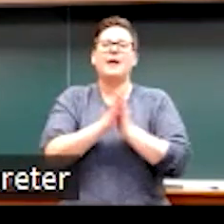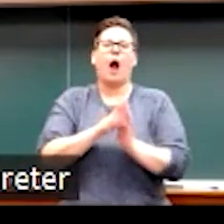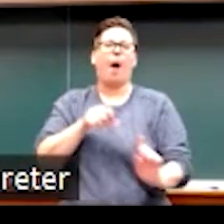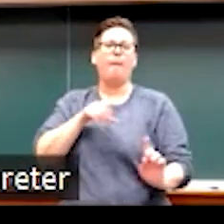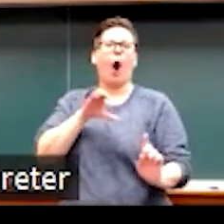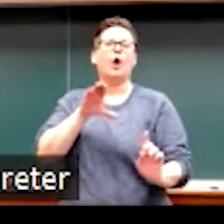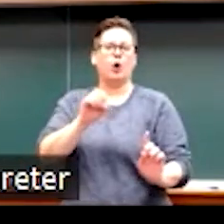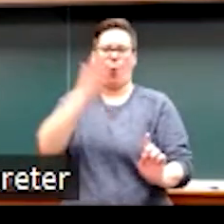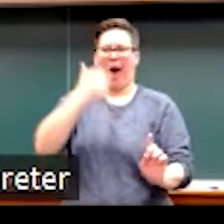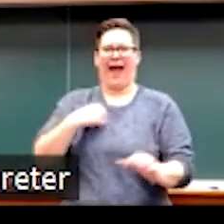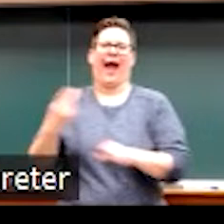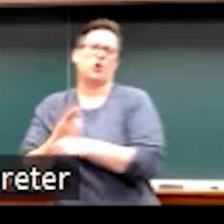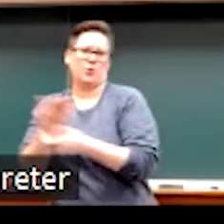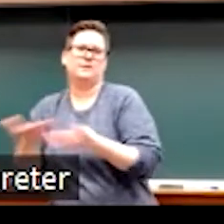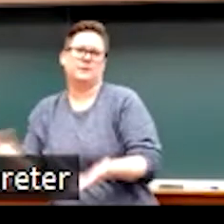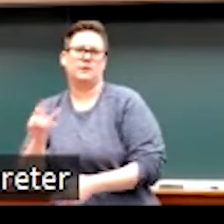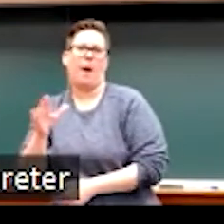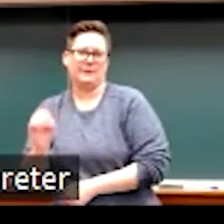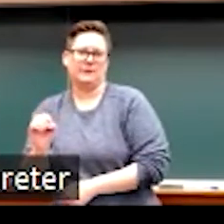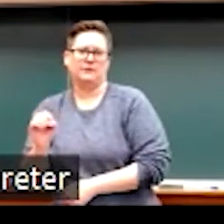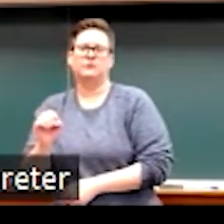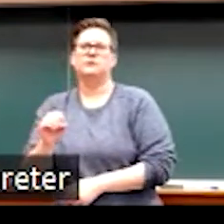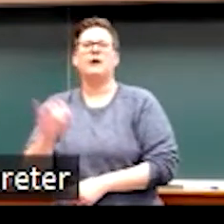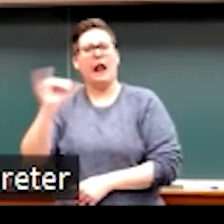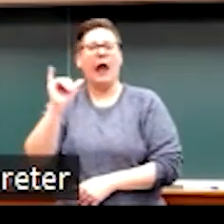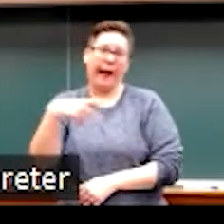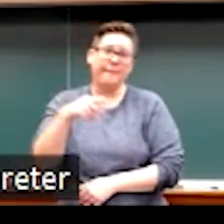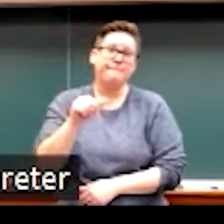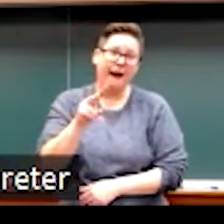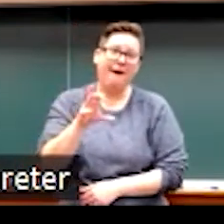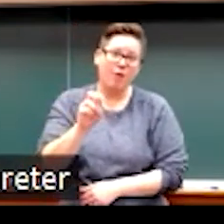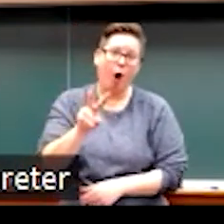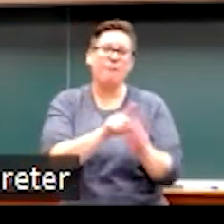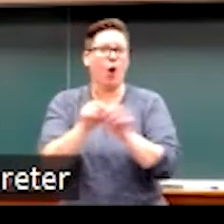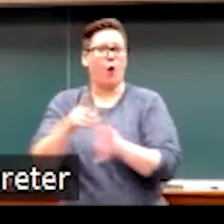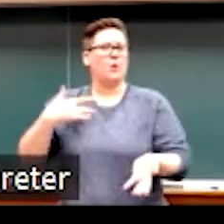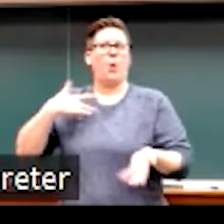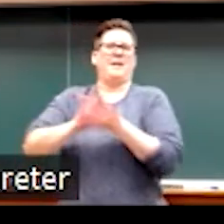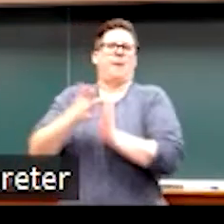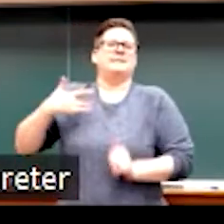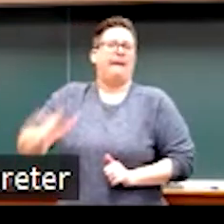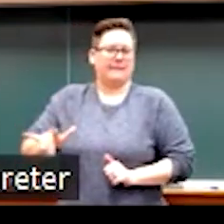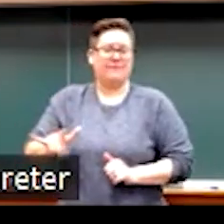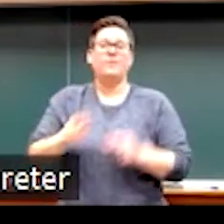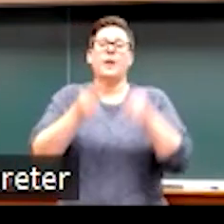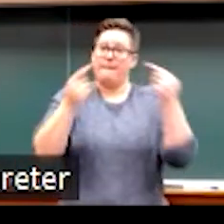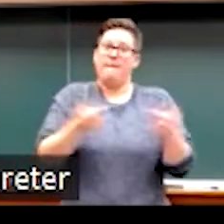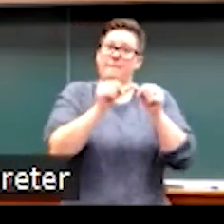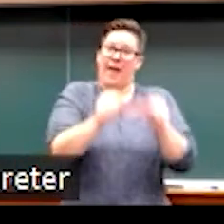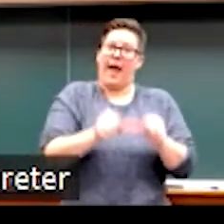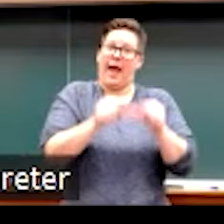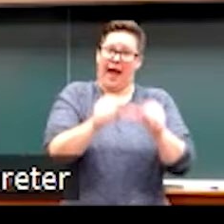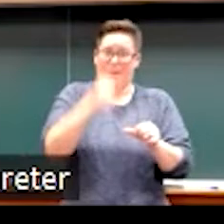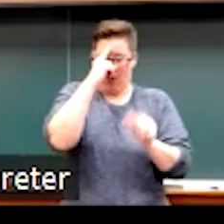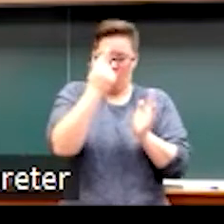substance use in the most classical sense, but also in terms of incentive sensitization. So pain over time, via